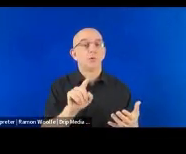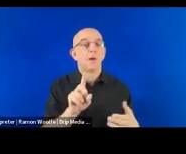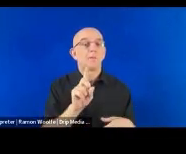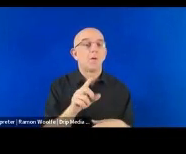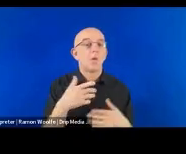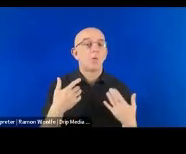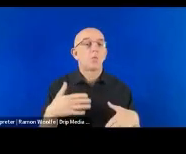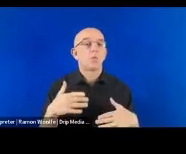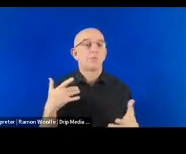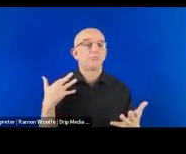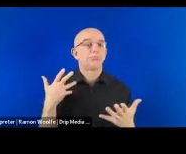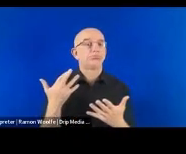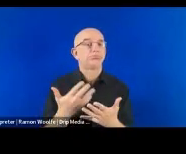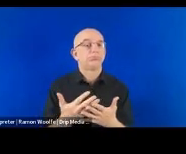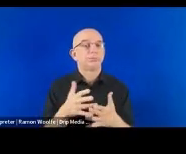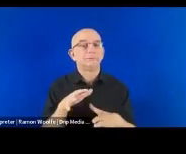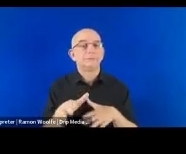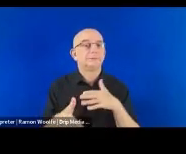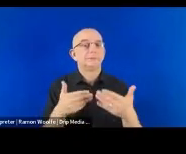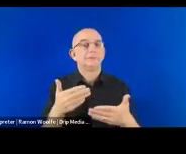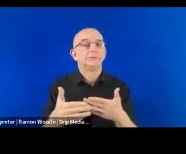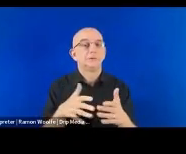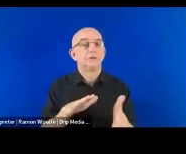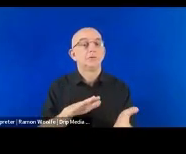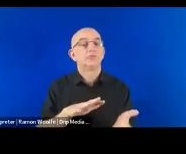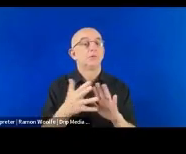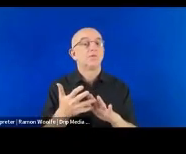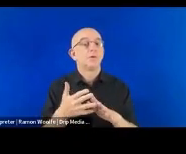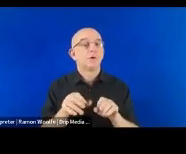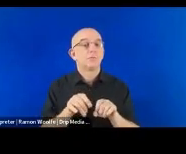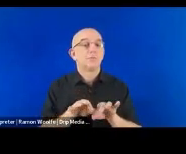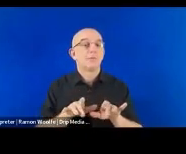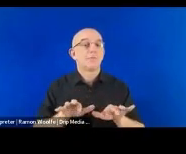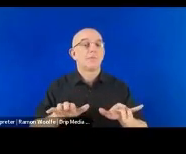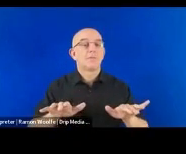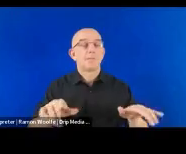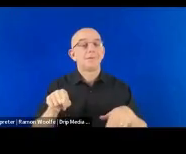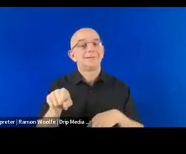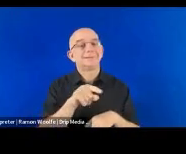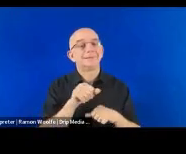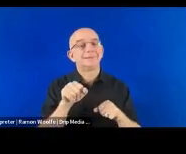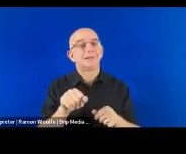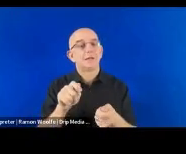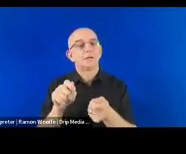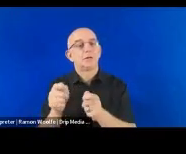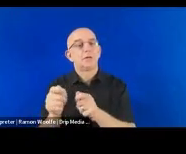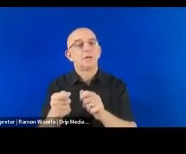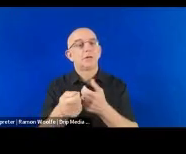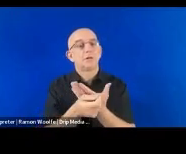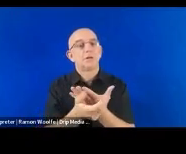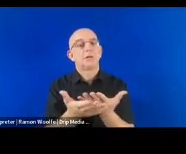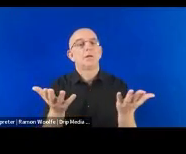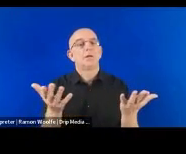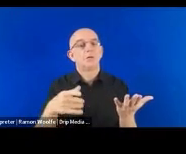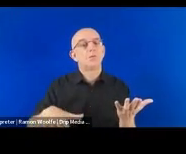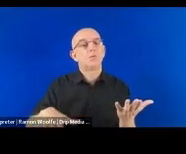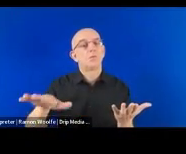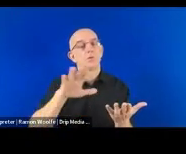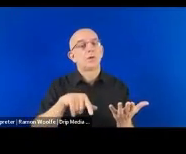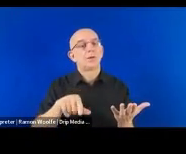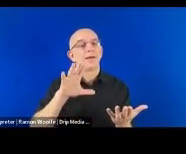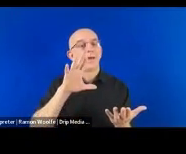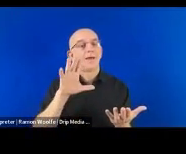only be extended more in Africa. And as a result, I just now want to talk about the future of Transform, how